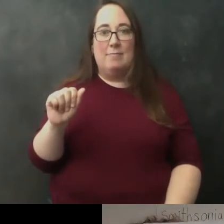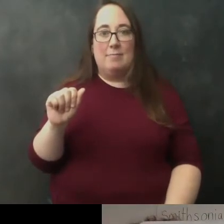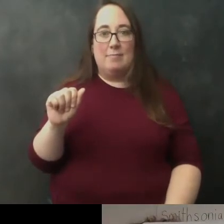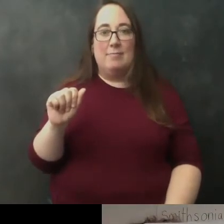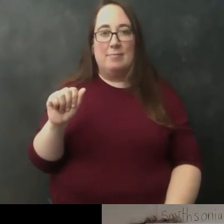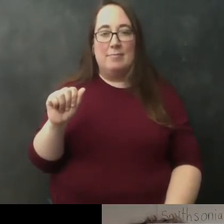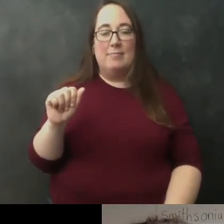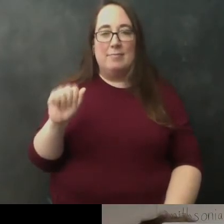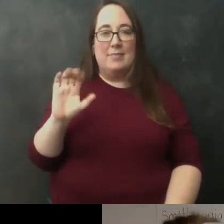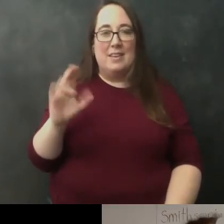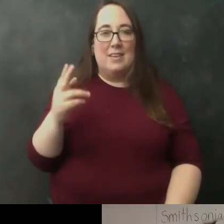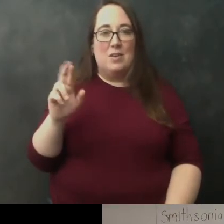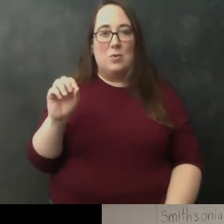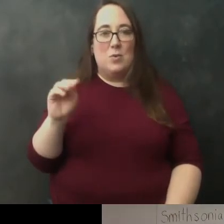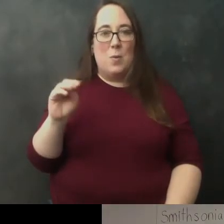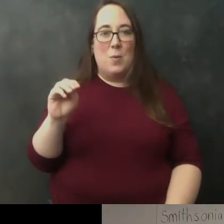go, chromosomes.